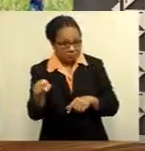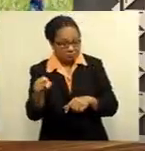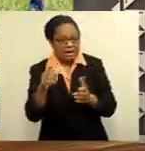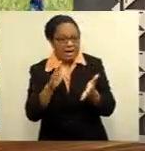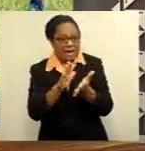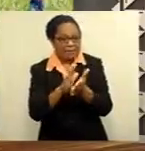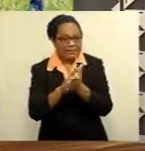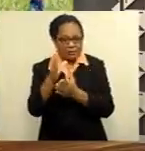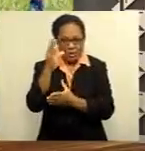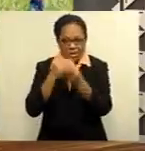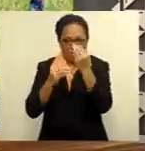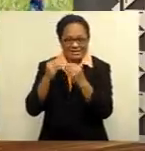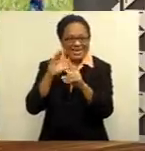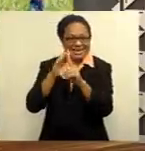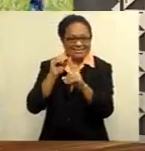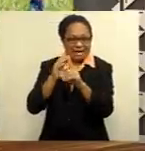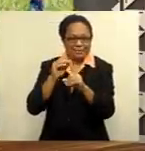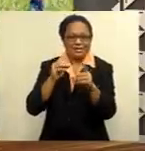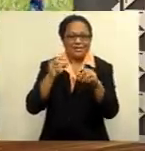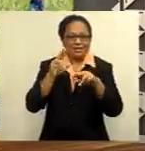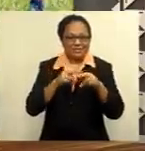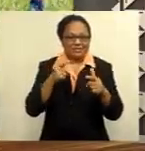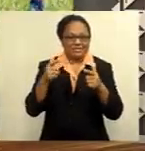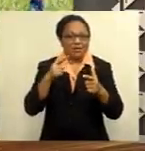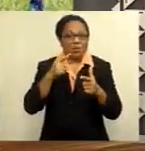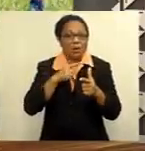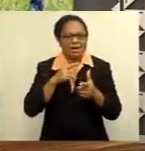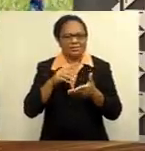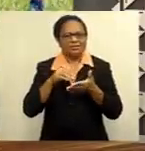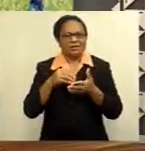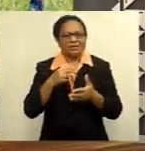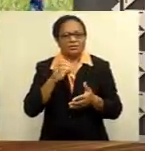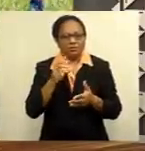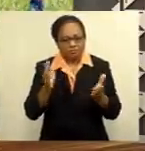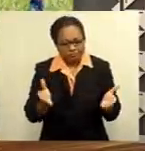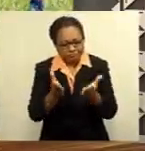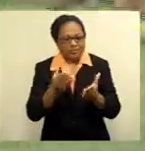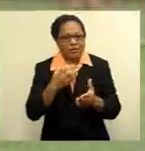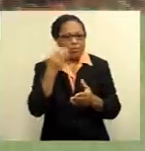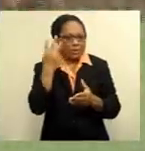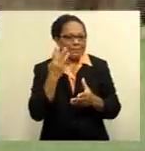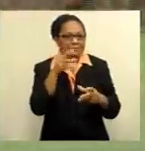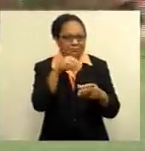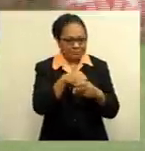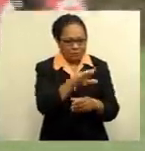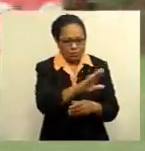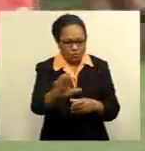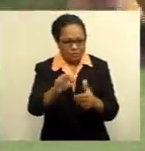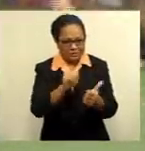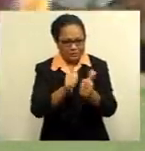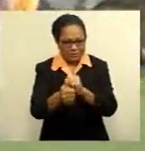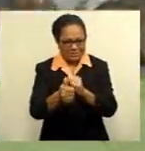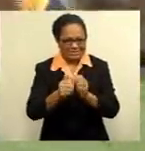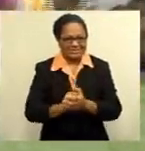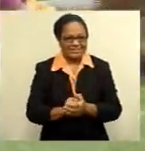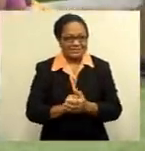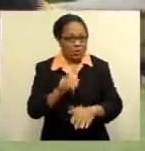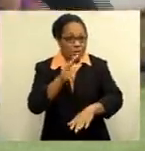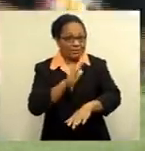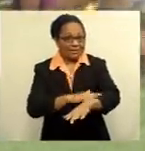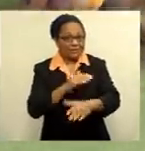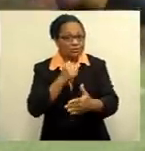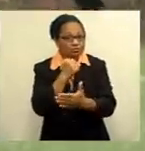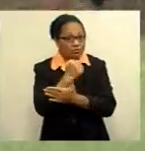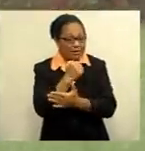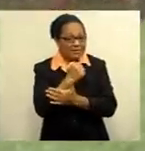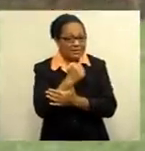Fijiana journey to better advance athletes in their respective sports. Talia Materkula reports. Touch rugby is amongst the list